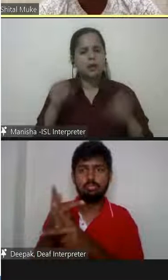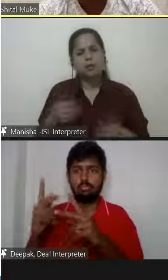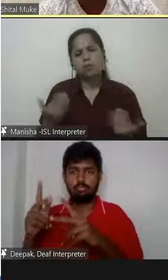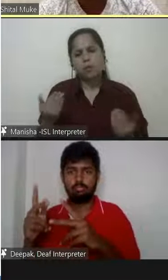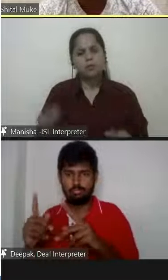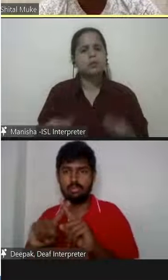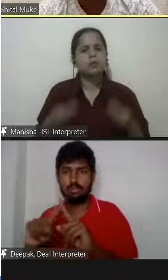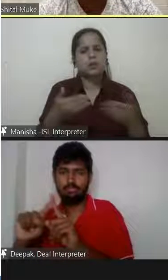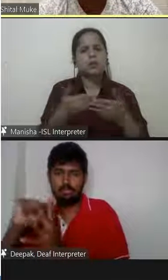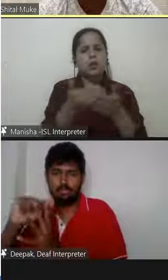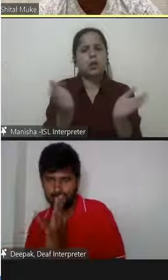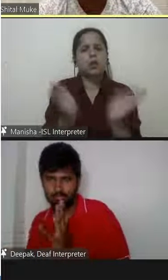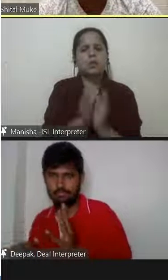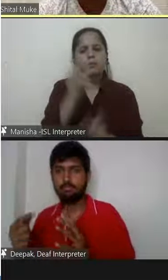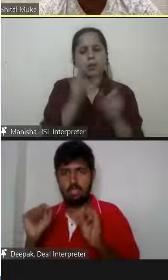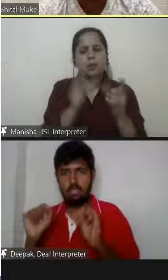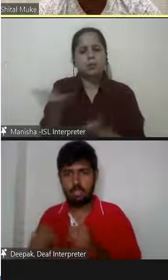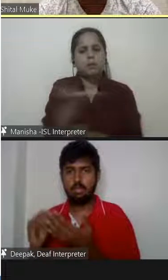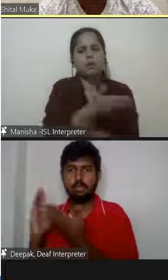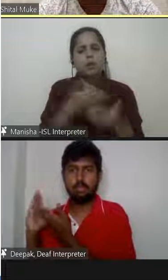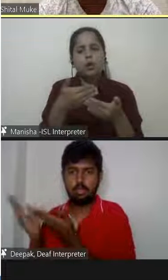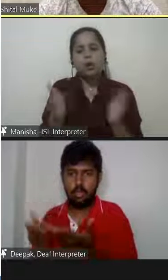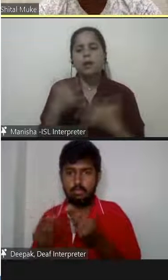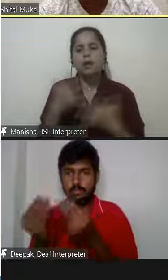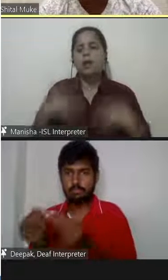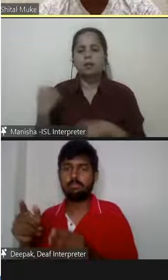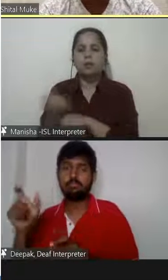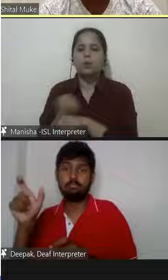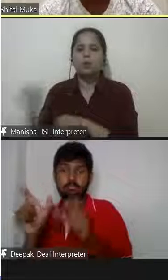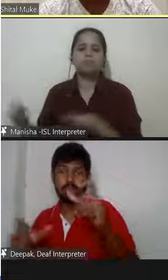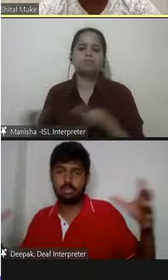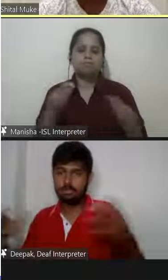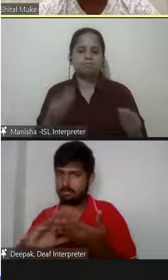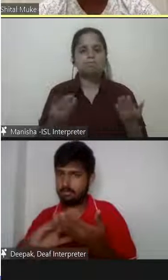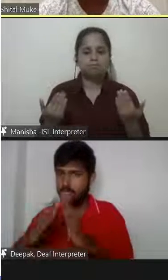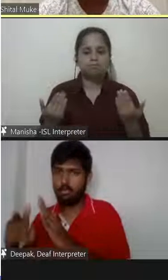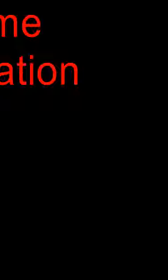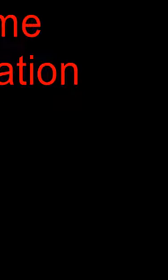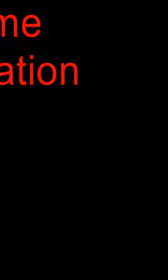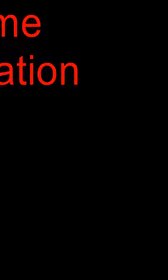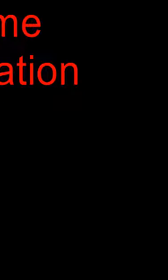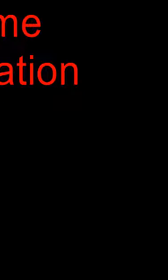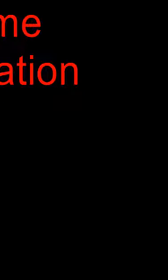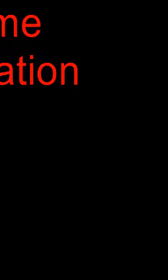to the community people through the community health workers. Thank you.